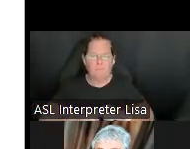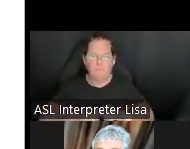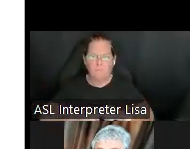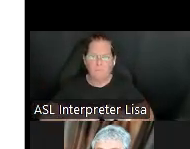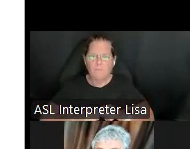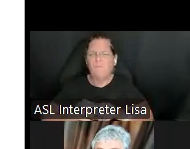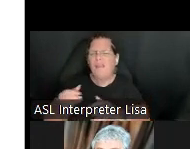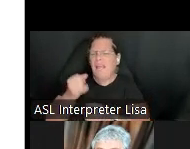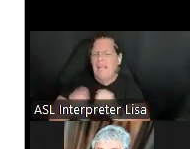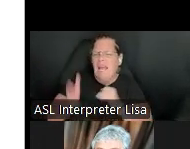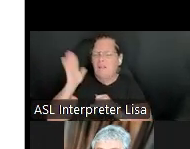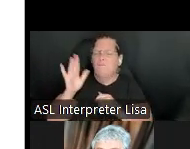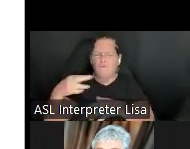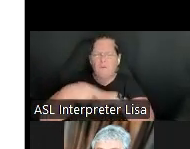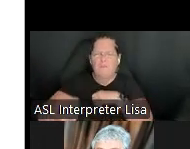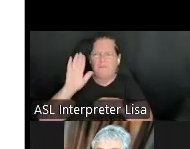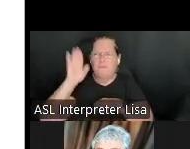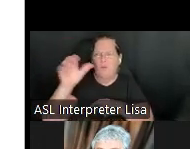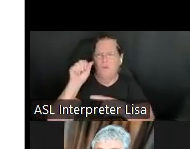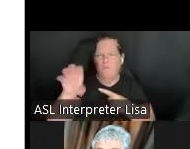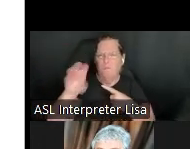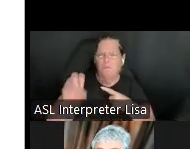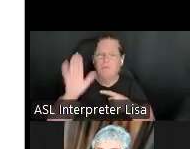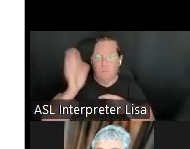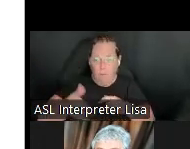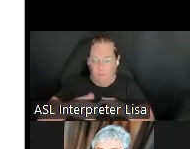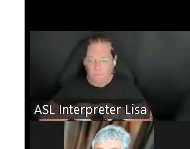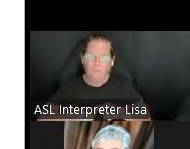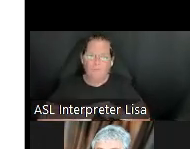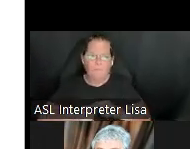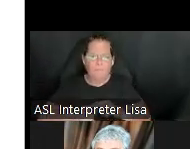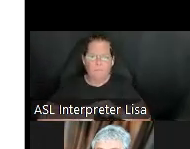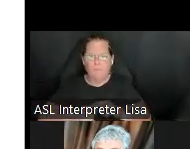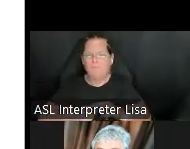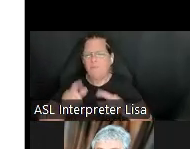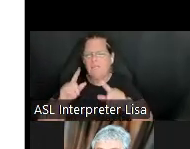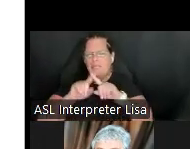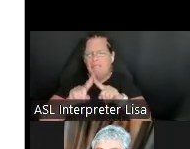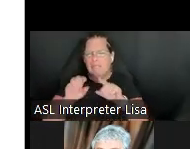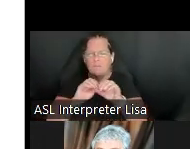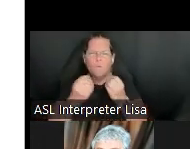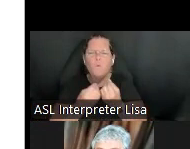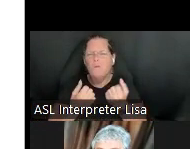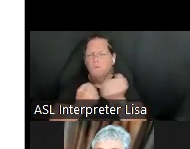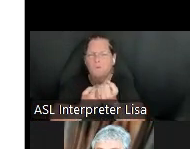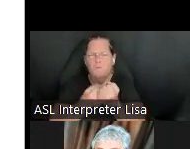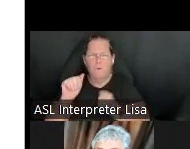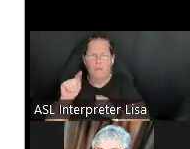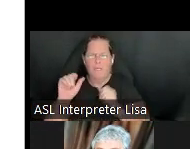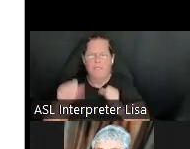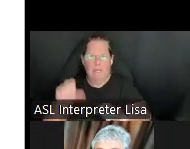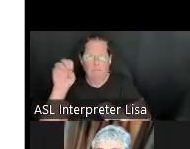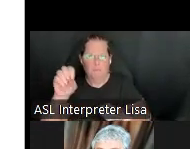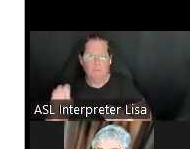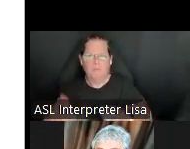the end of this presentation regarding organizations that can help with assistive technology. We hope you reach